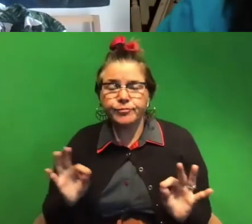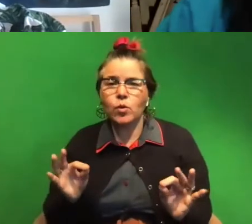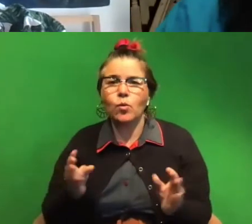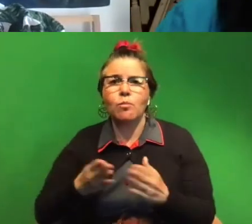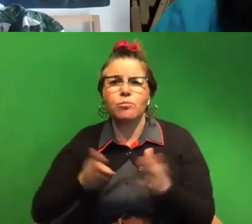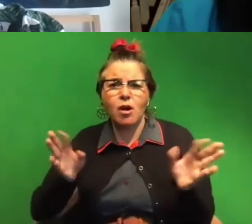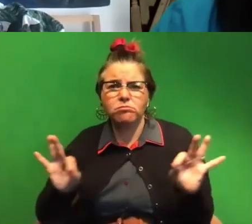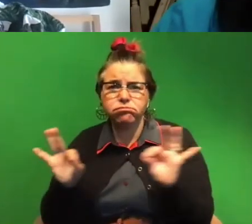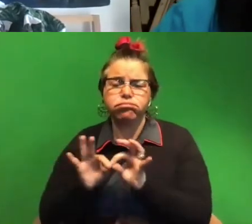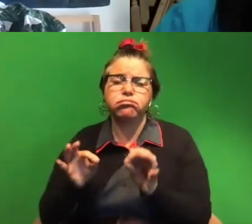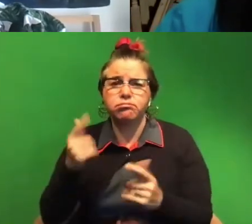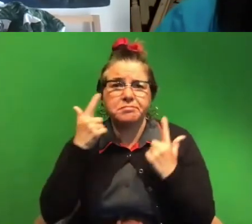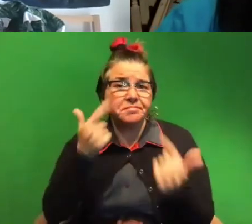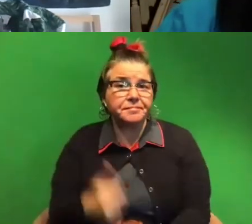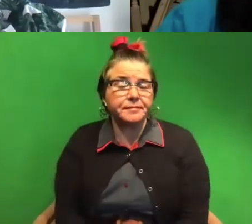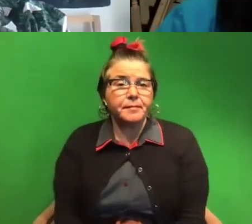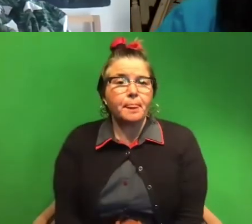significant as you'd like.